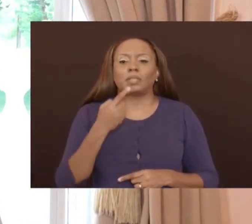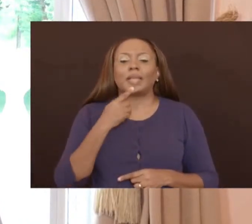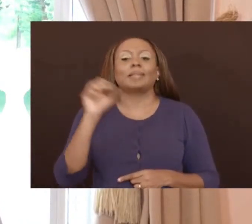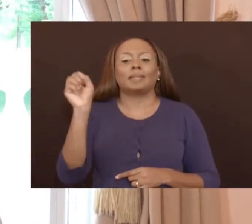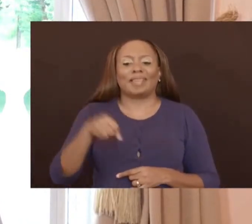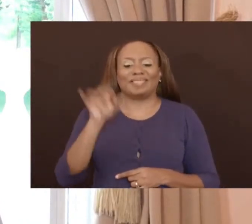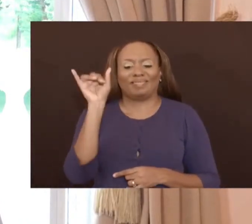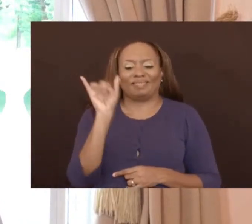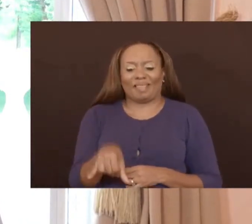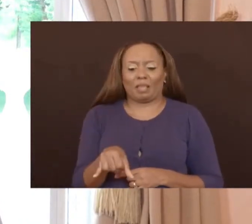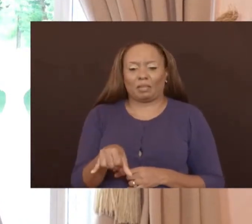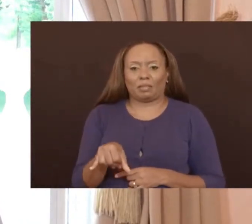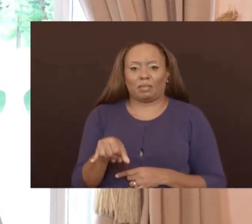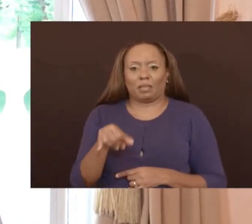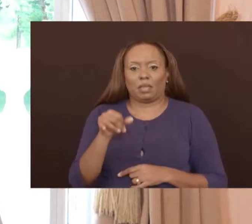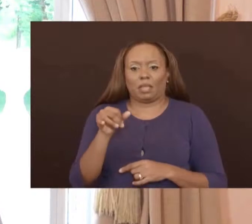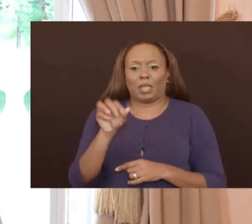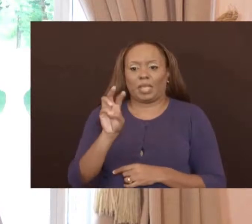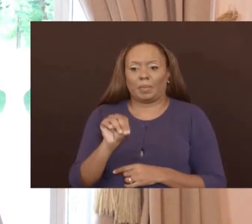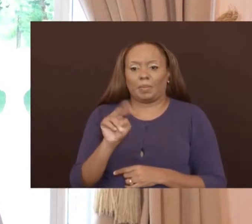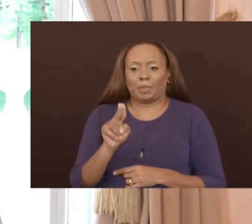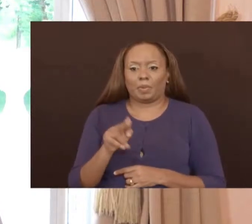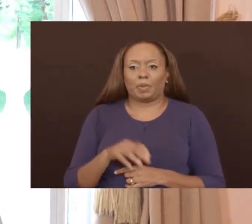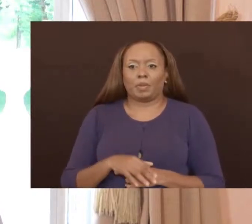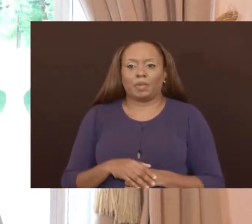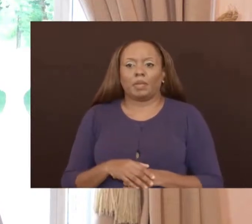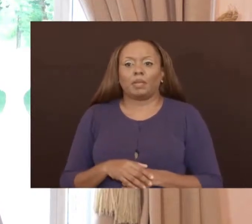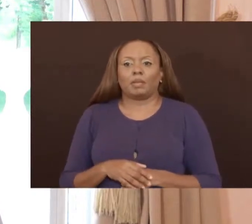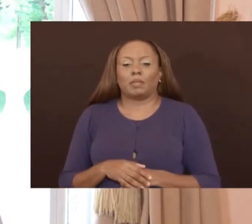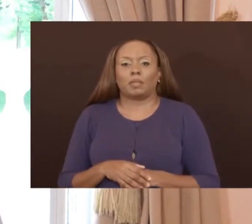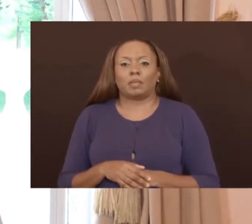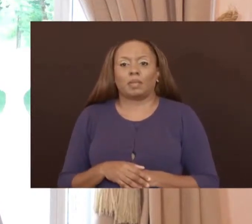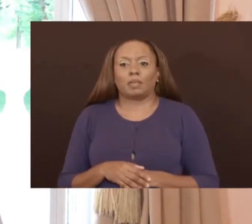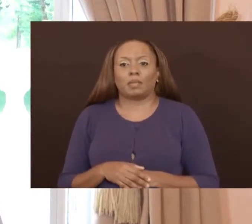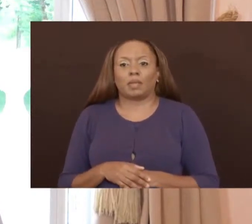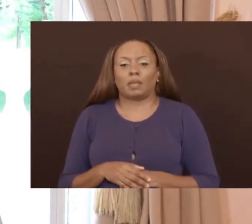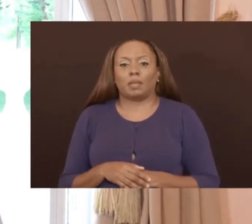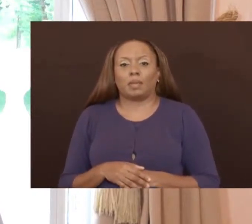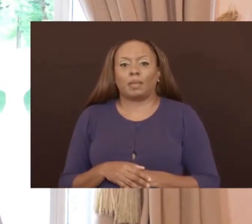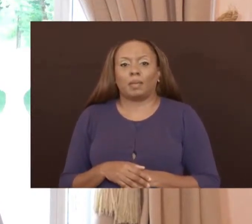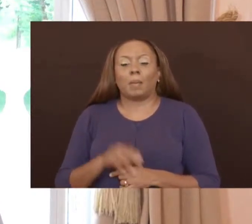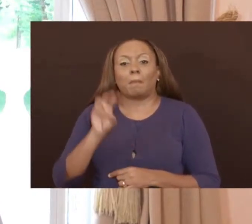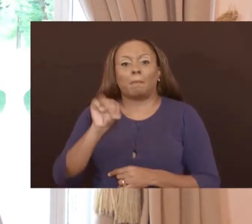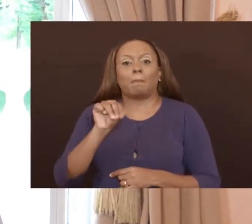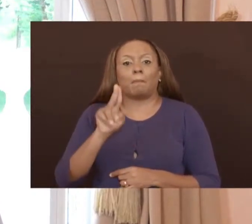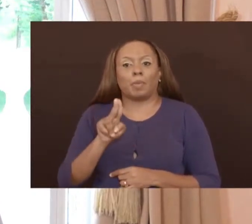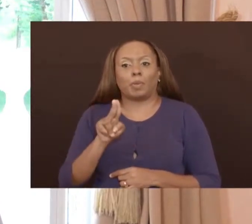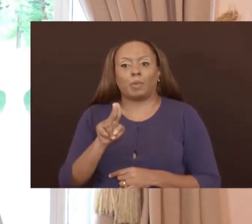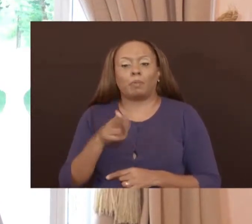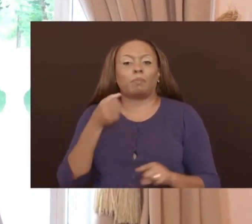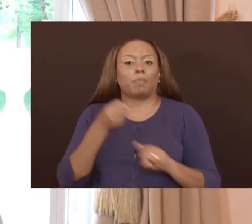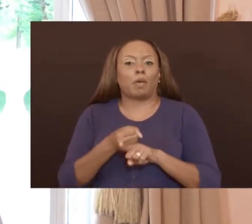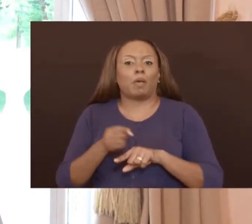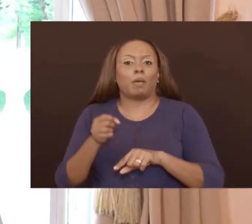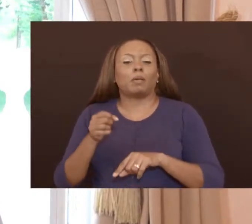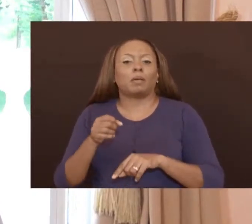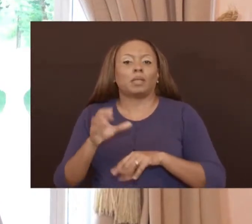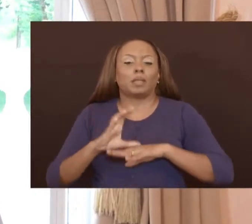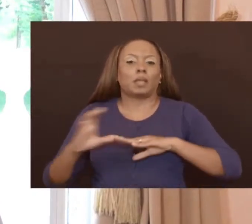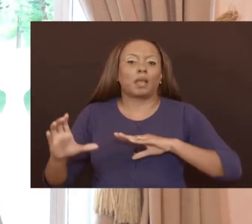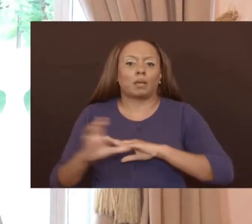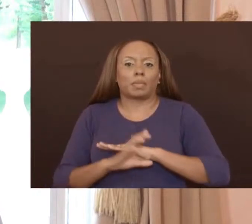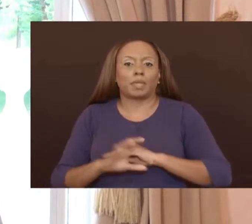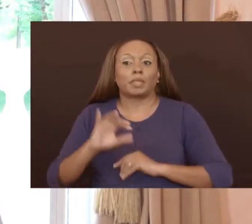in truth and in fact, it has been in the region since June. So, and we may well have it in Barbados. We just don't